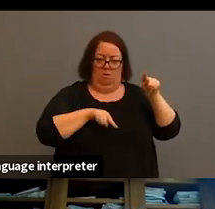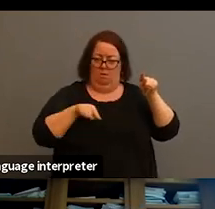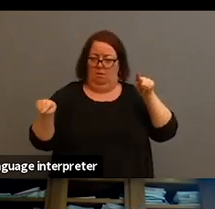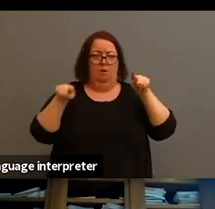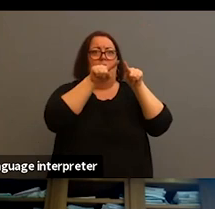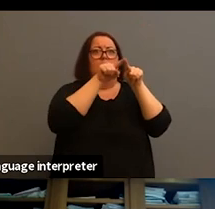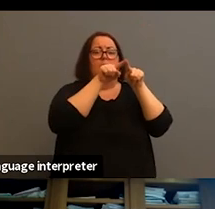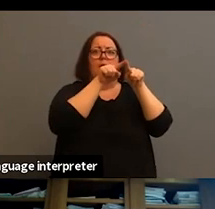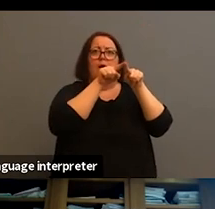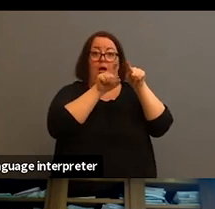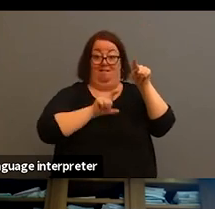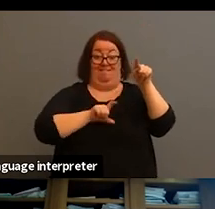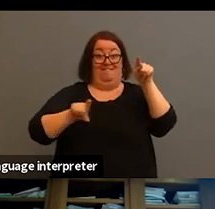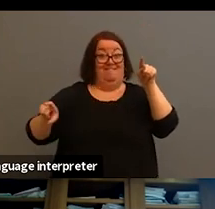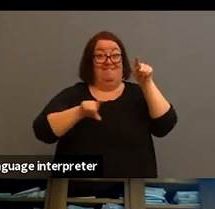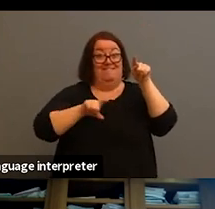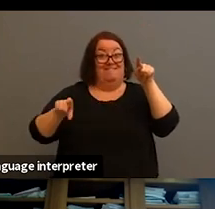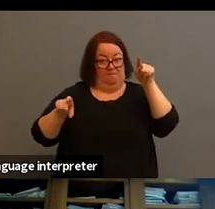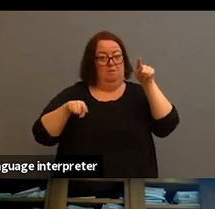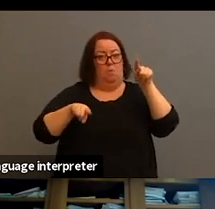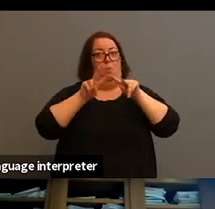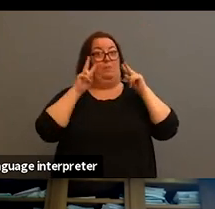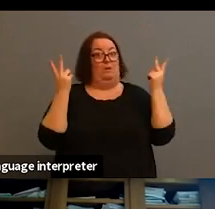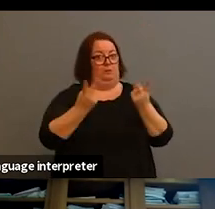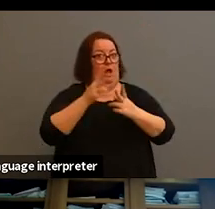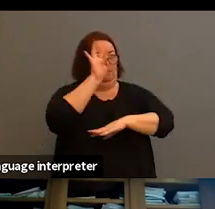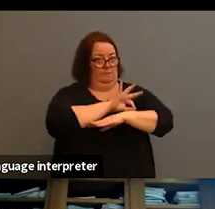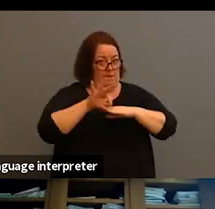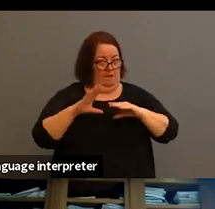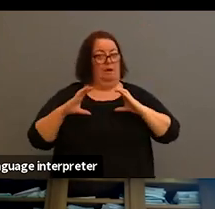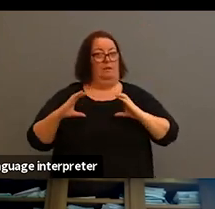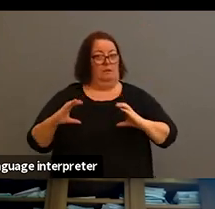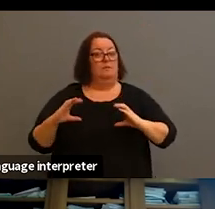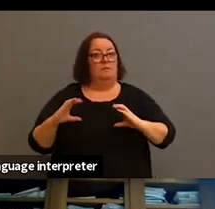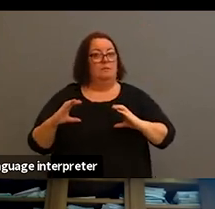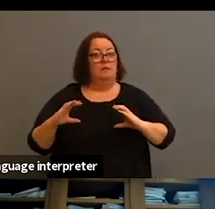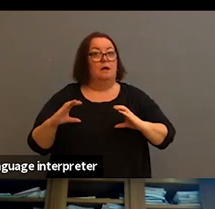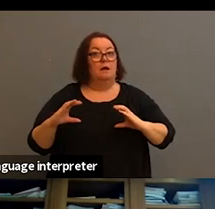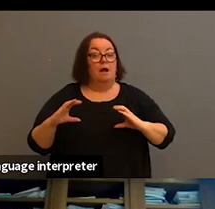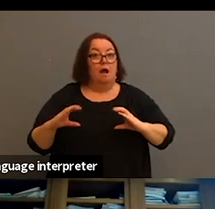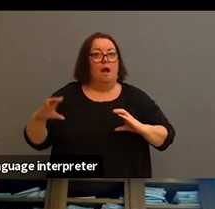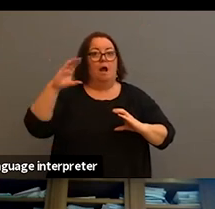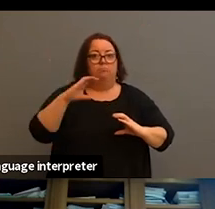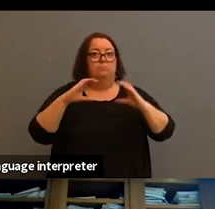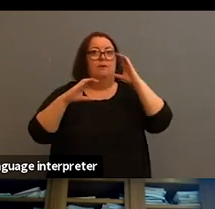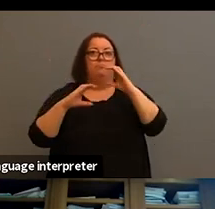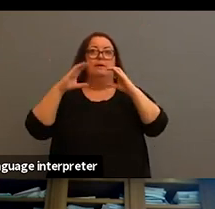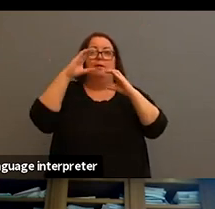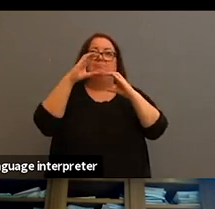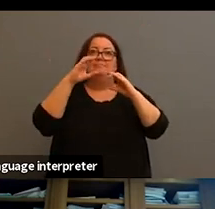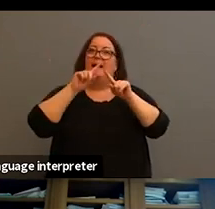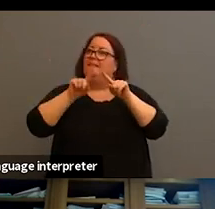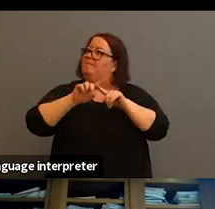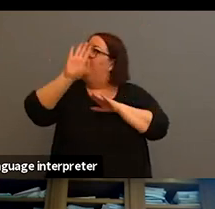assistive devices and other individual supports that people with disabilities can need. And the top of the triangle